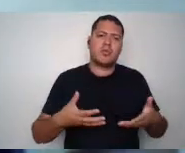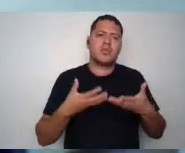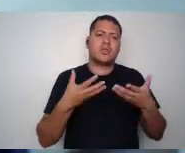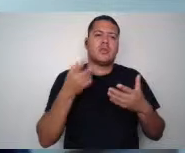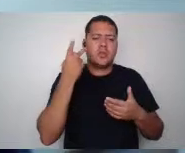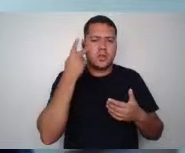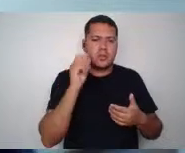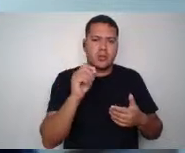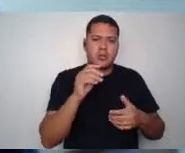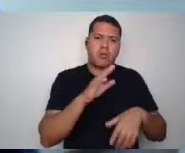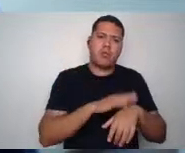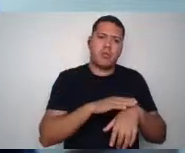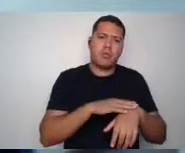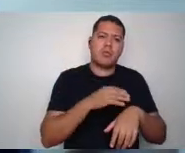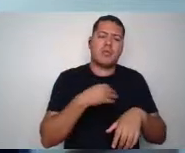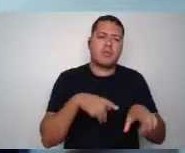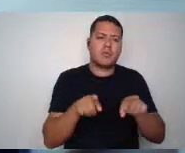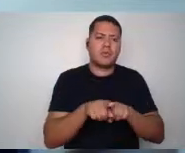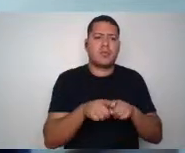this motivation